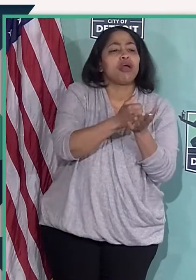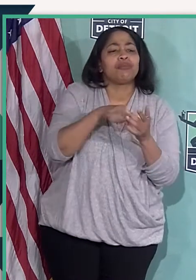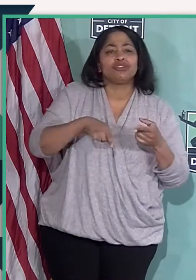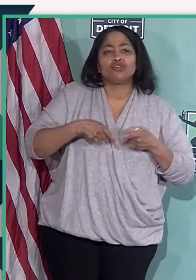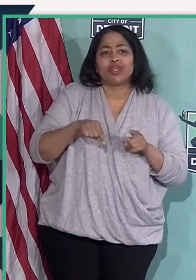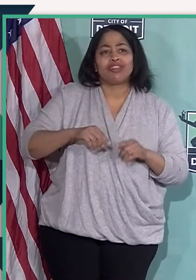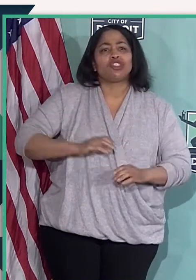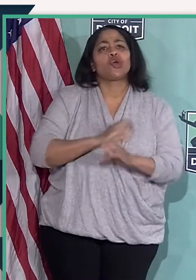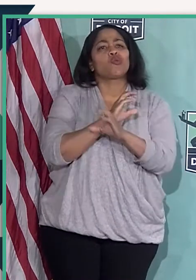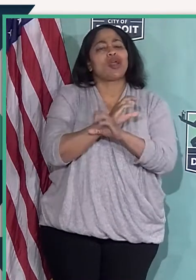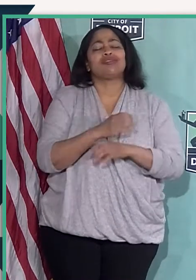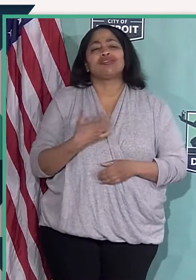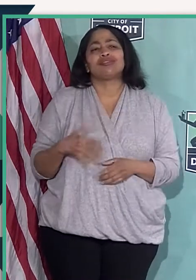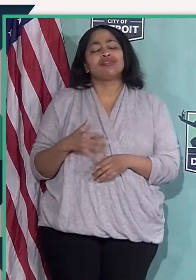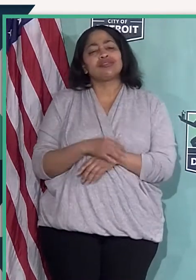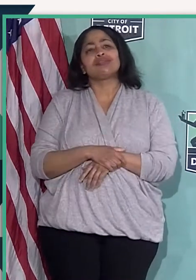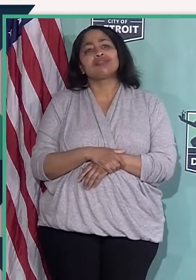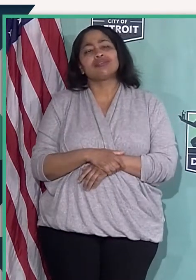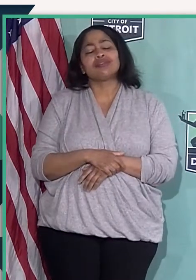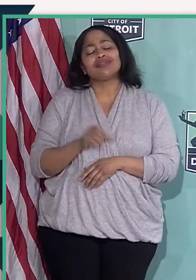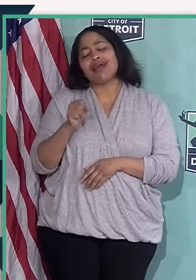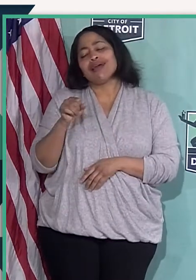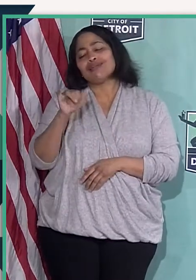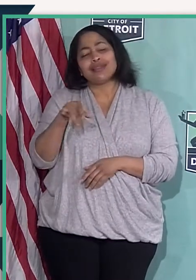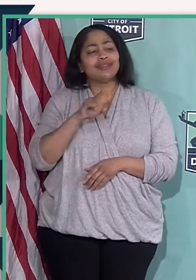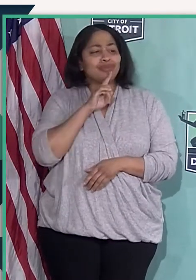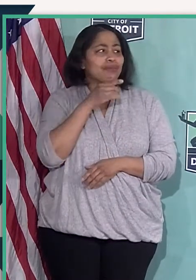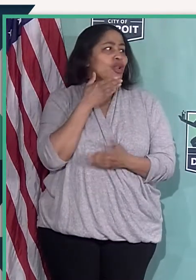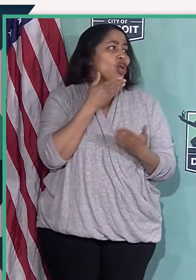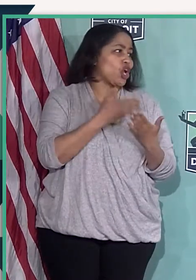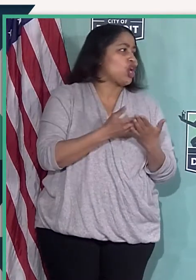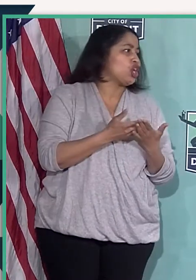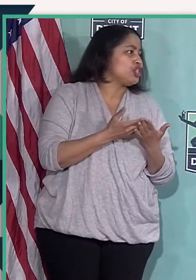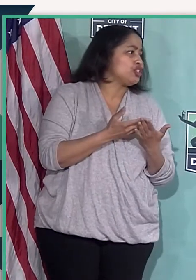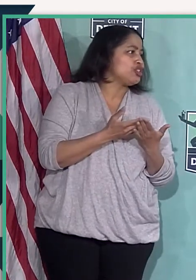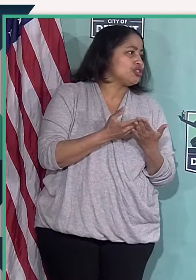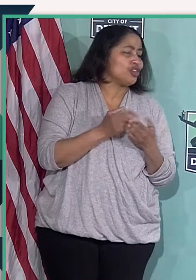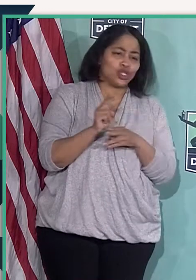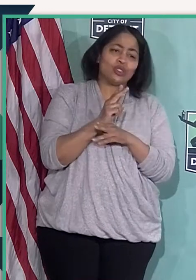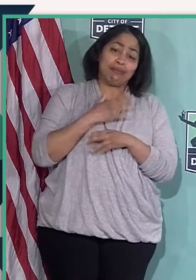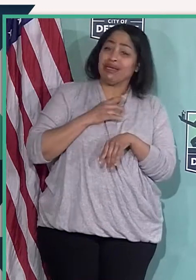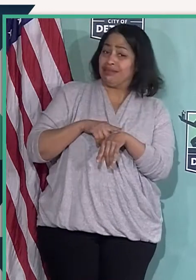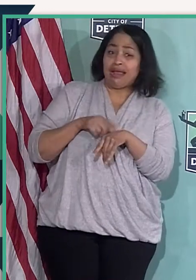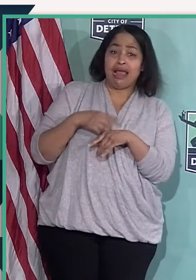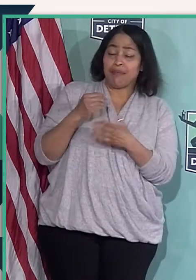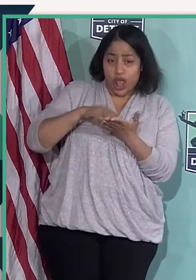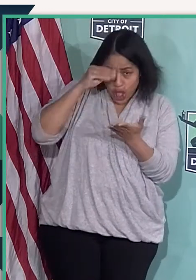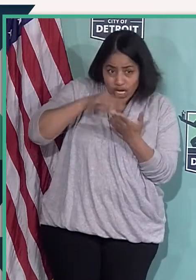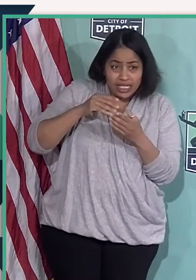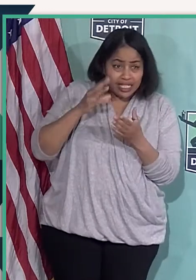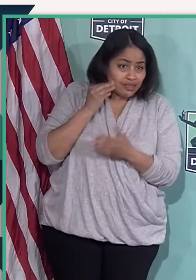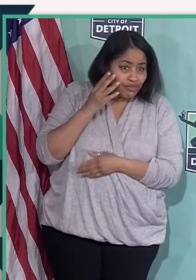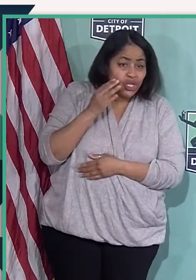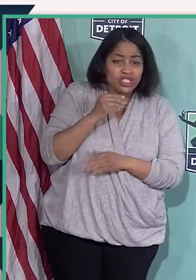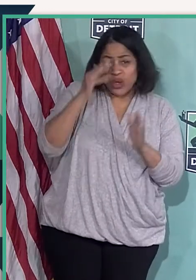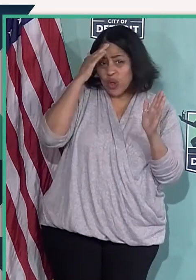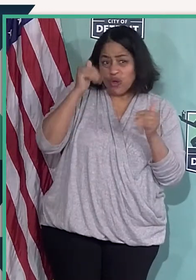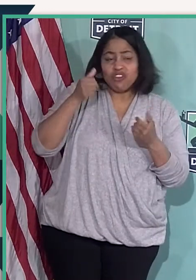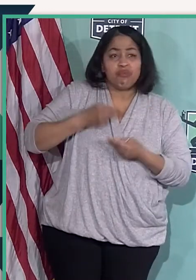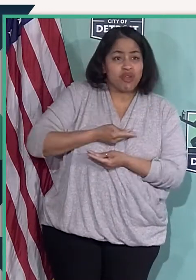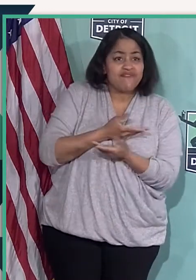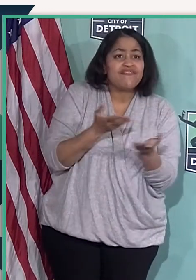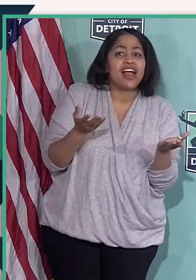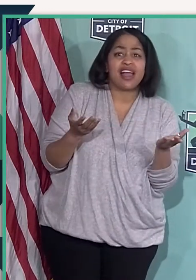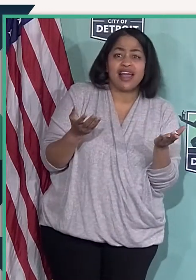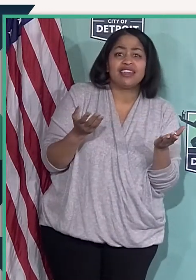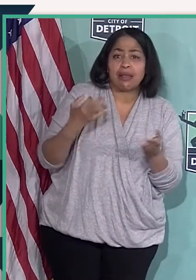has been, it's been a good use of my time and learning experience, and hopefully provided